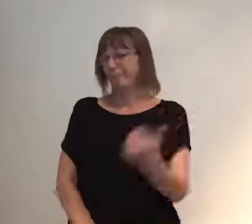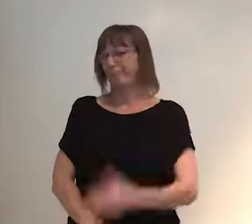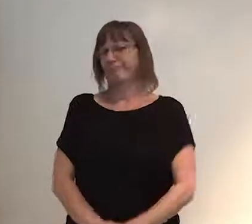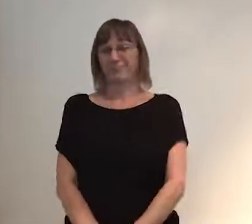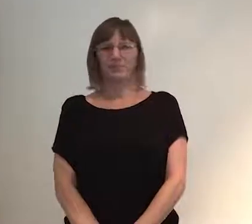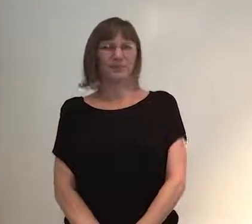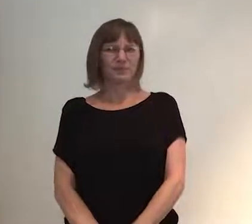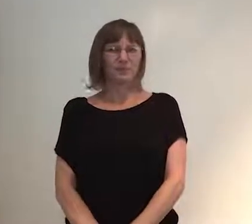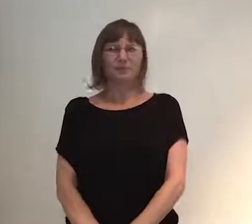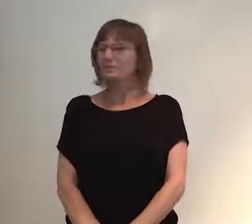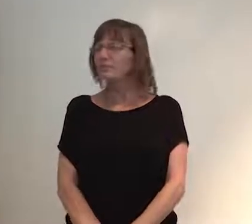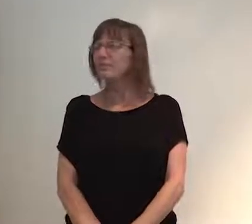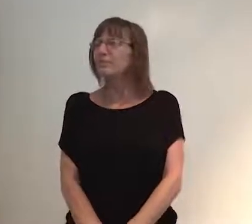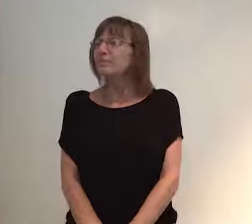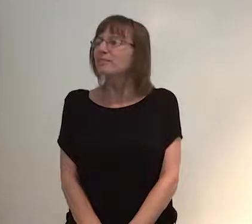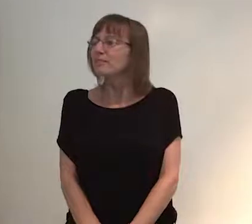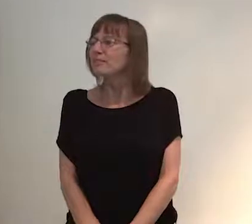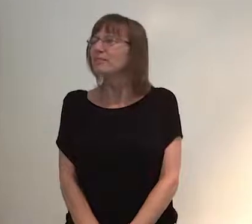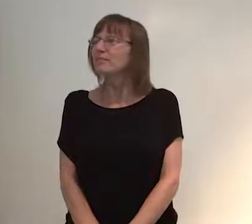Lovely.